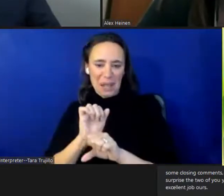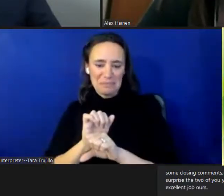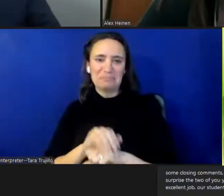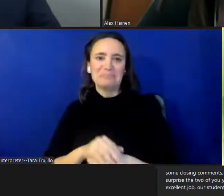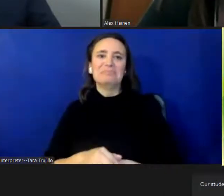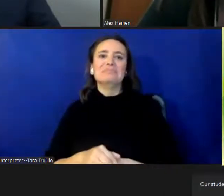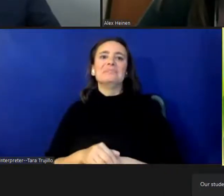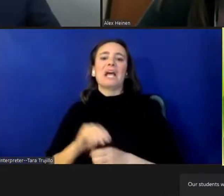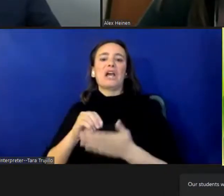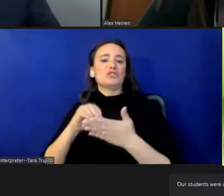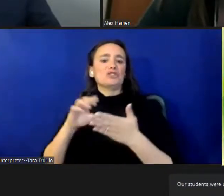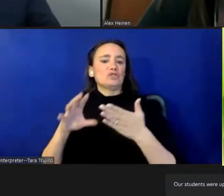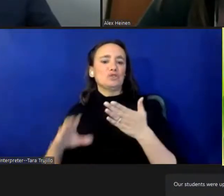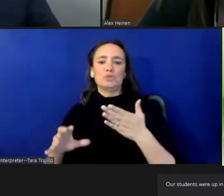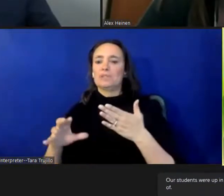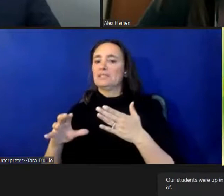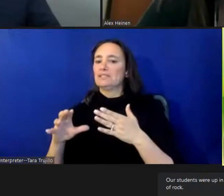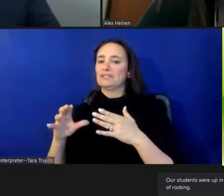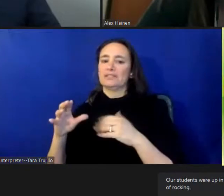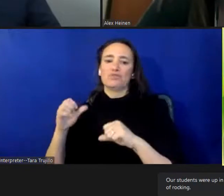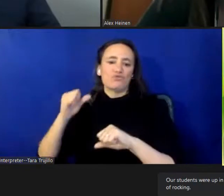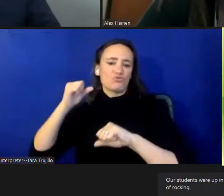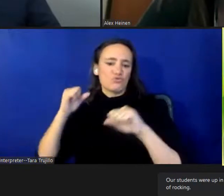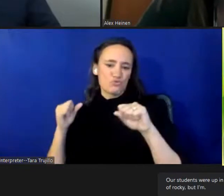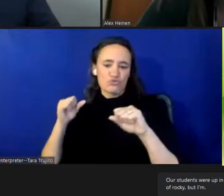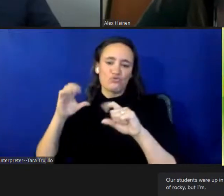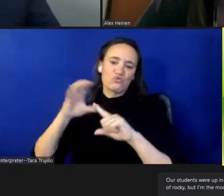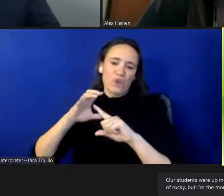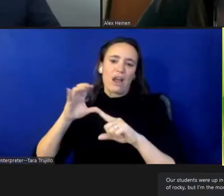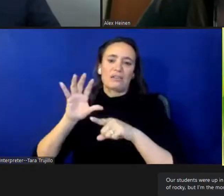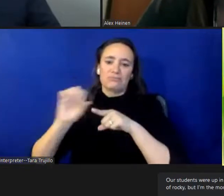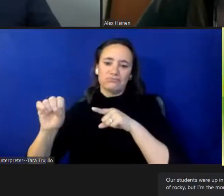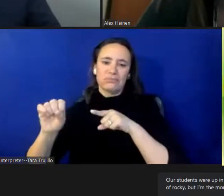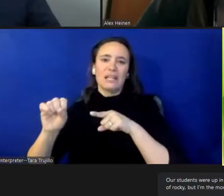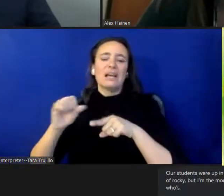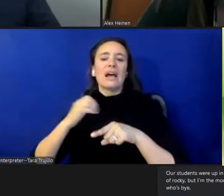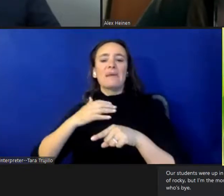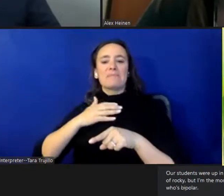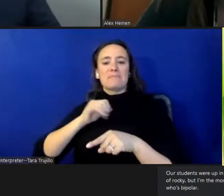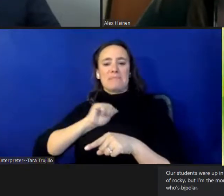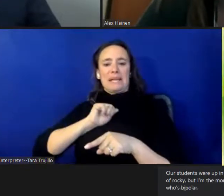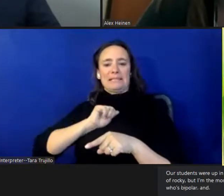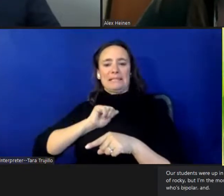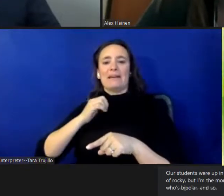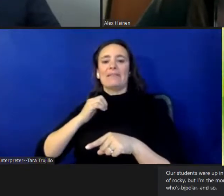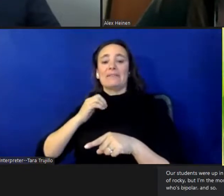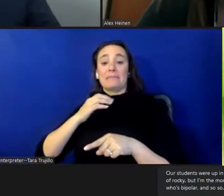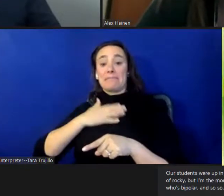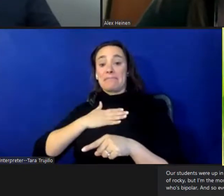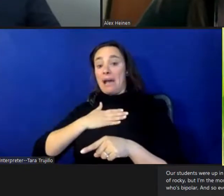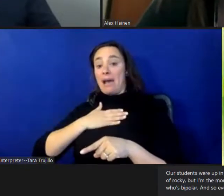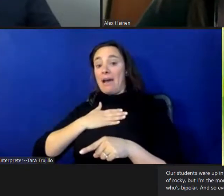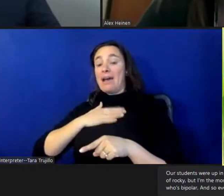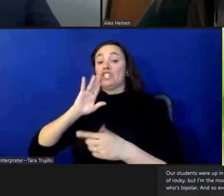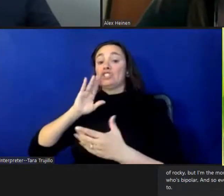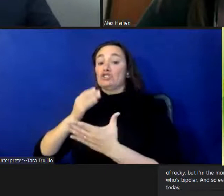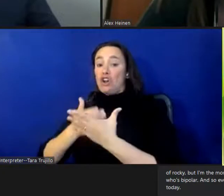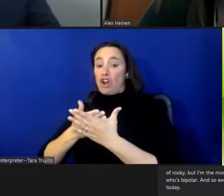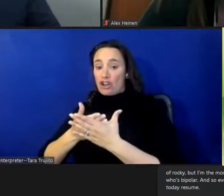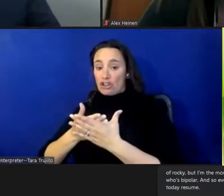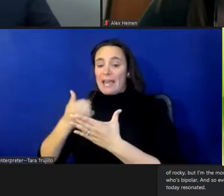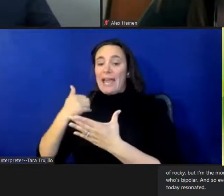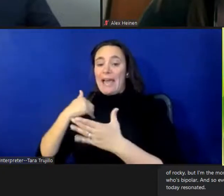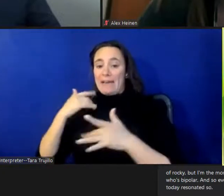students rock in this program, speaking of rocking. But I'm the mom of a daughter who is bipolar. And so everything that you said today